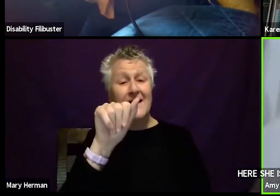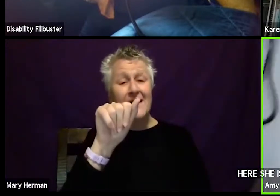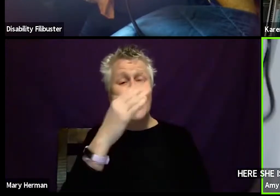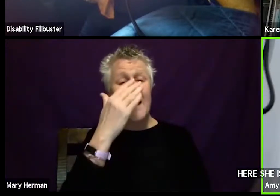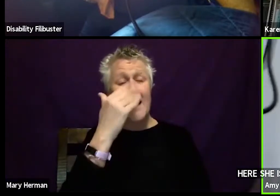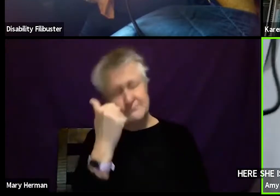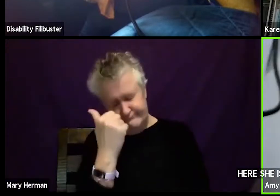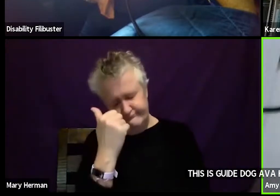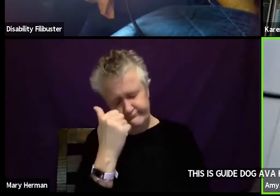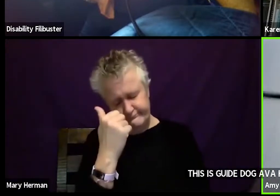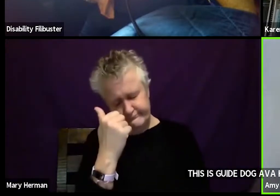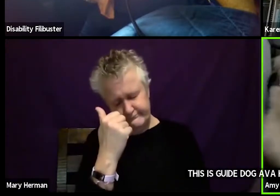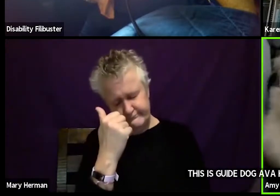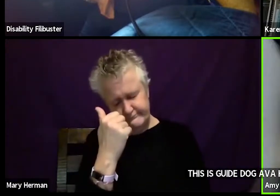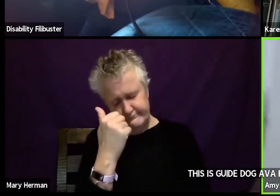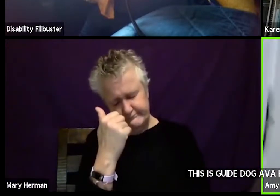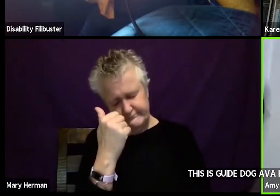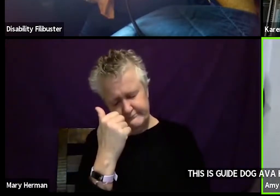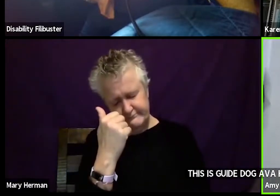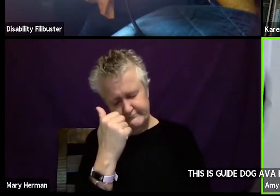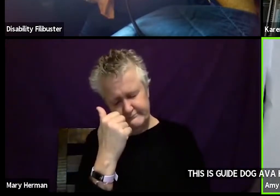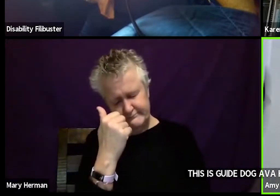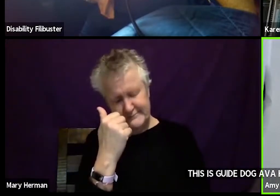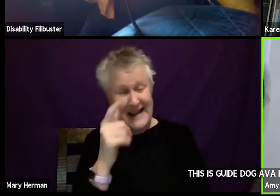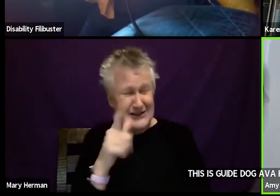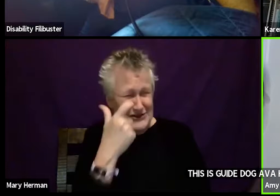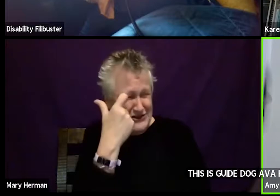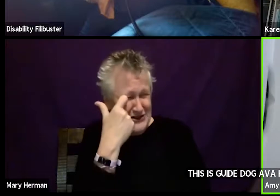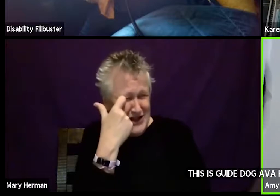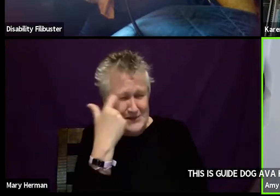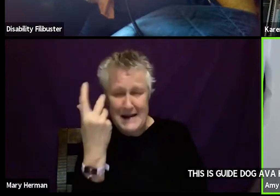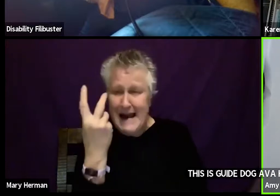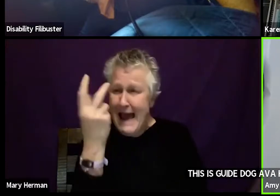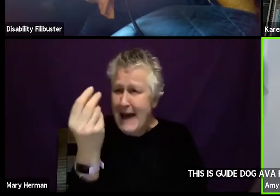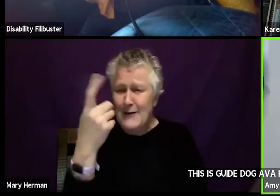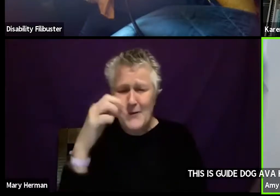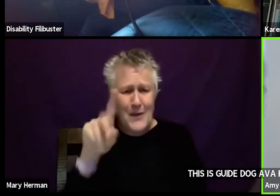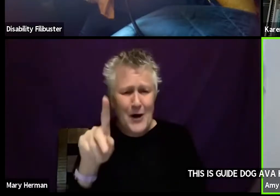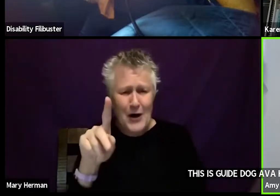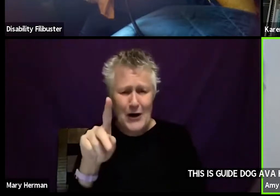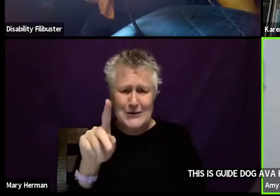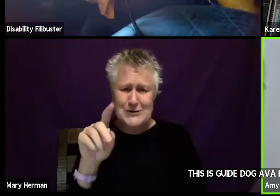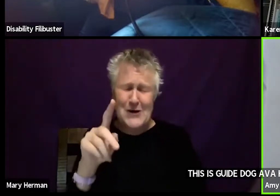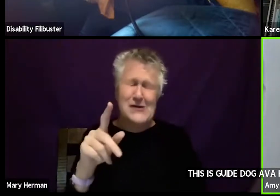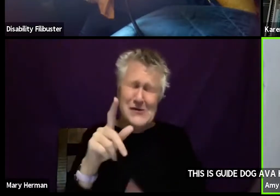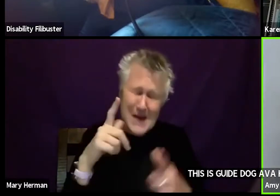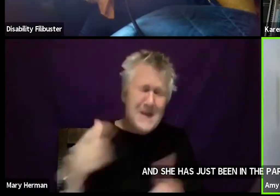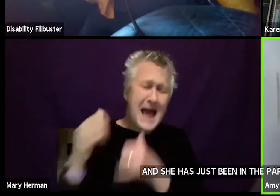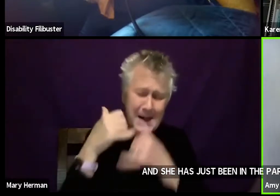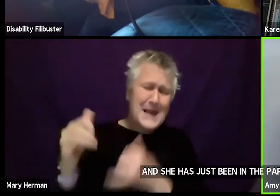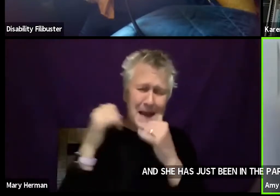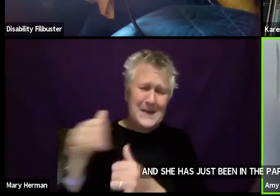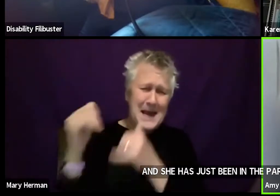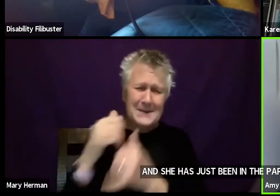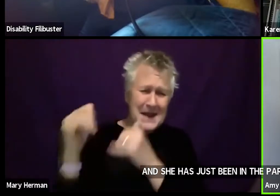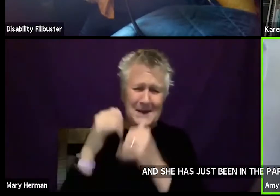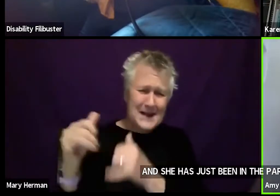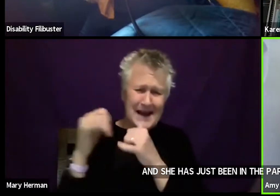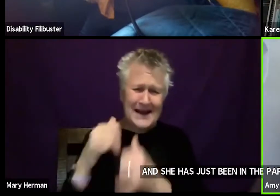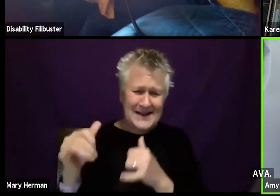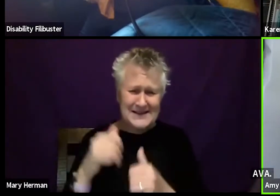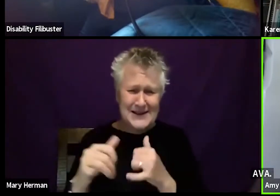There she is. She's just been in the park. So she's very sleepy. Ava, there she